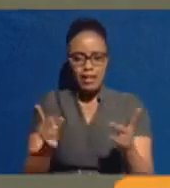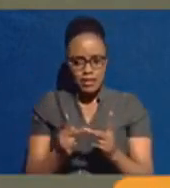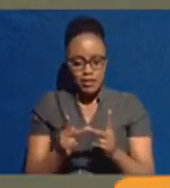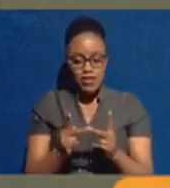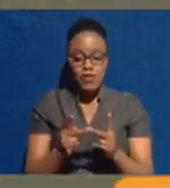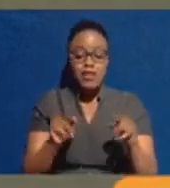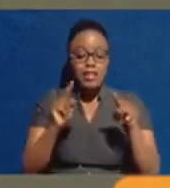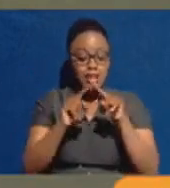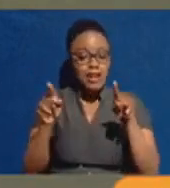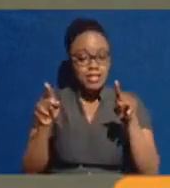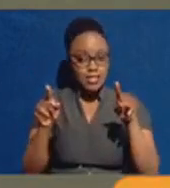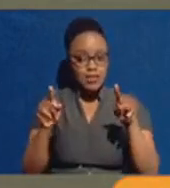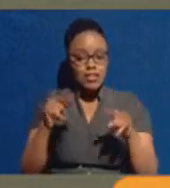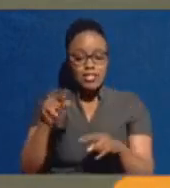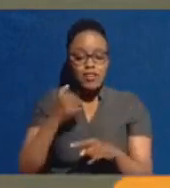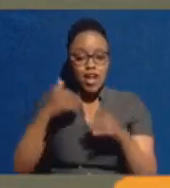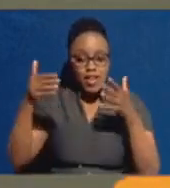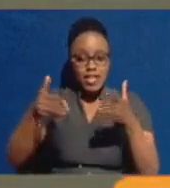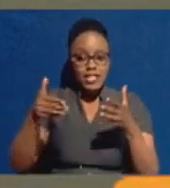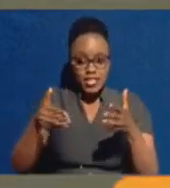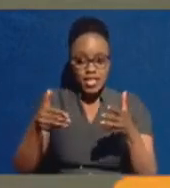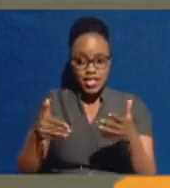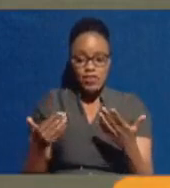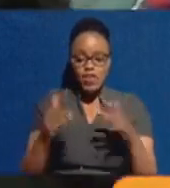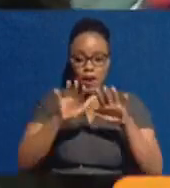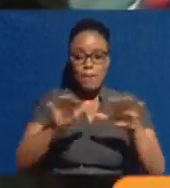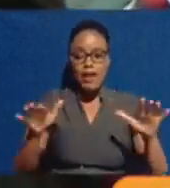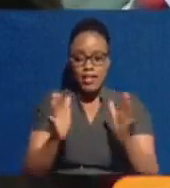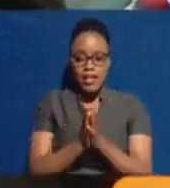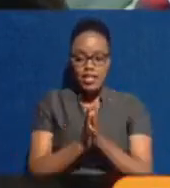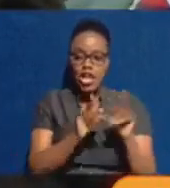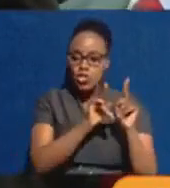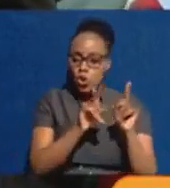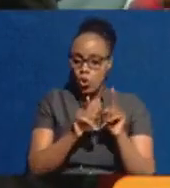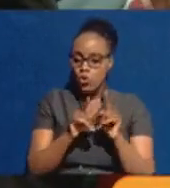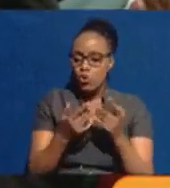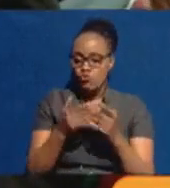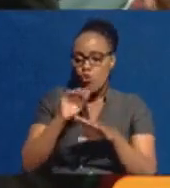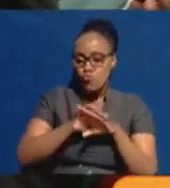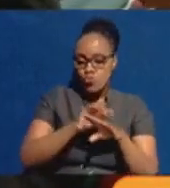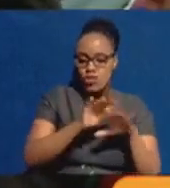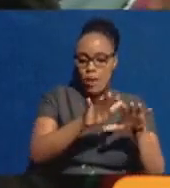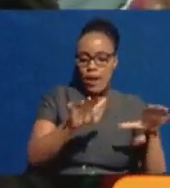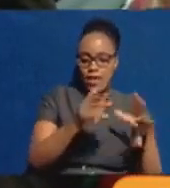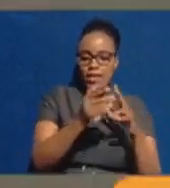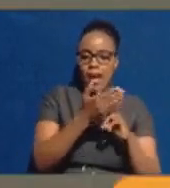And yet, there exists market and opportunity in Kenya and South Africa.